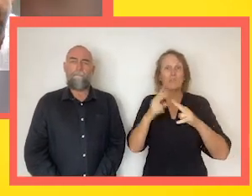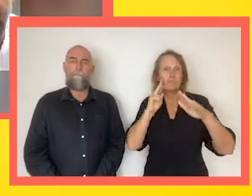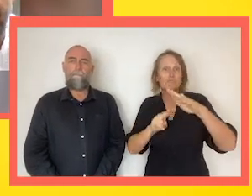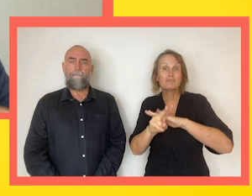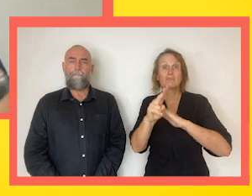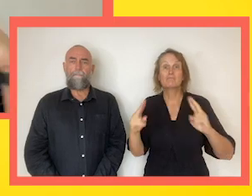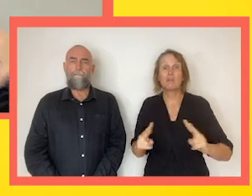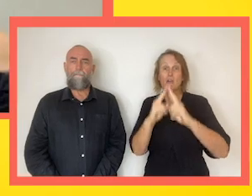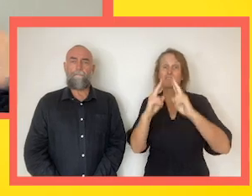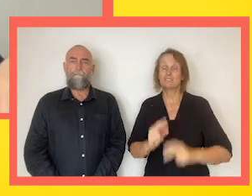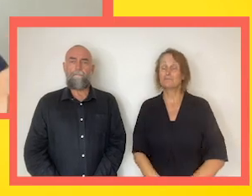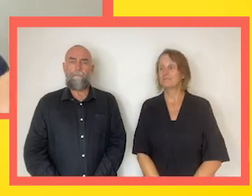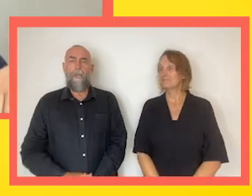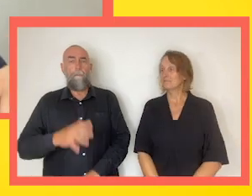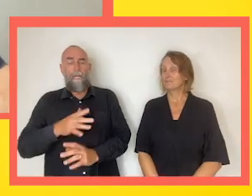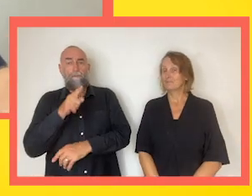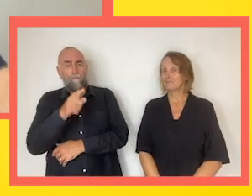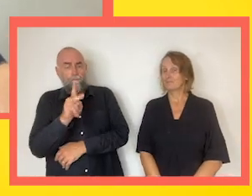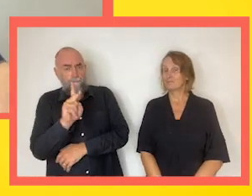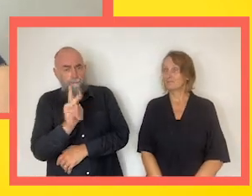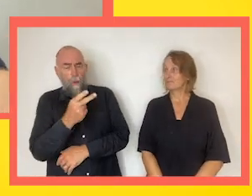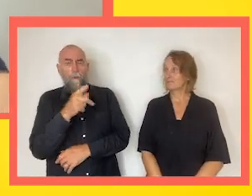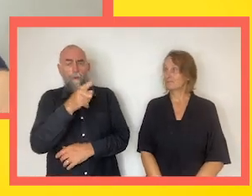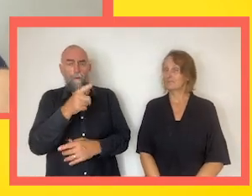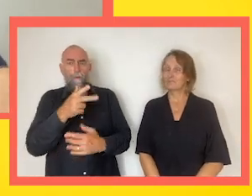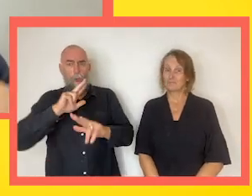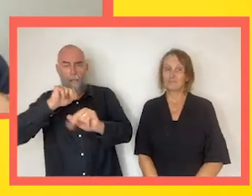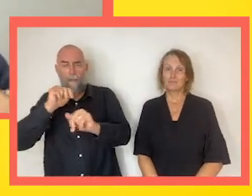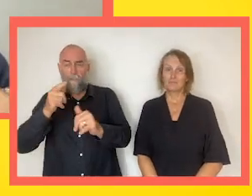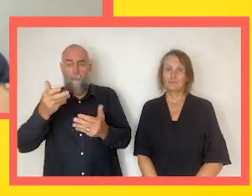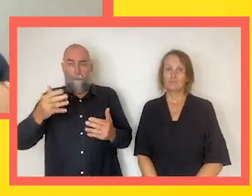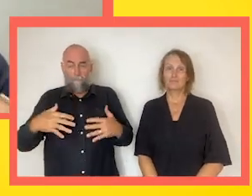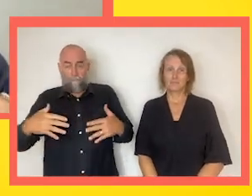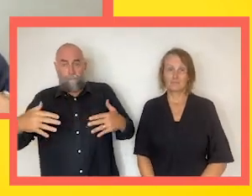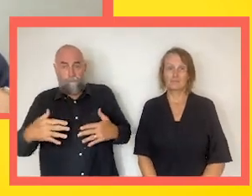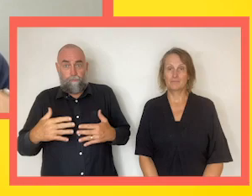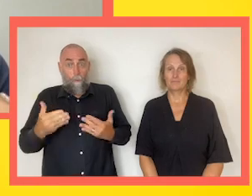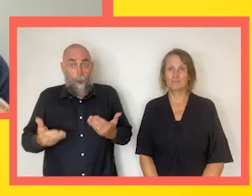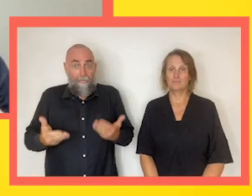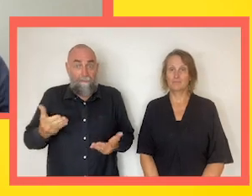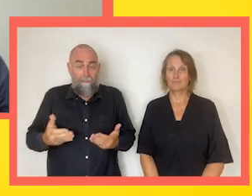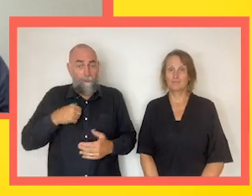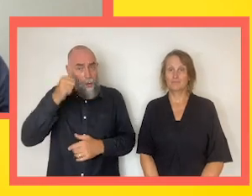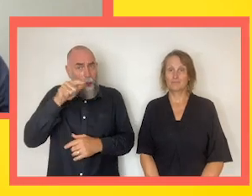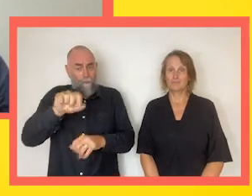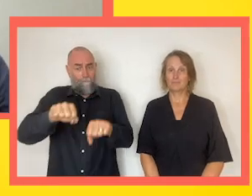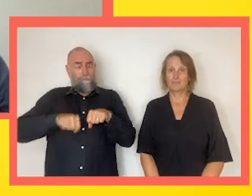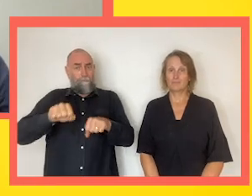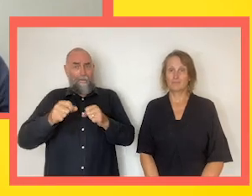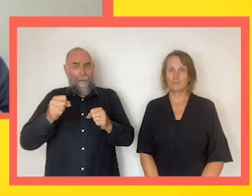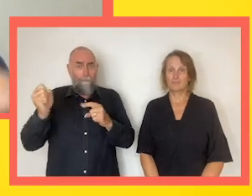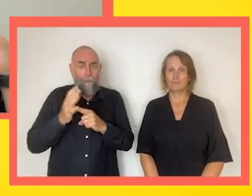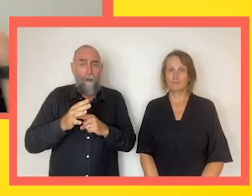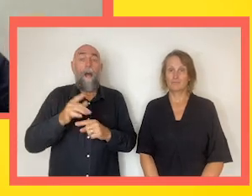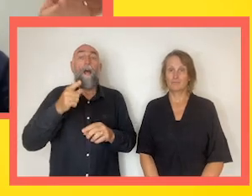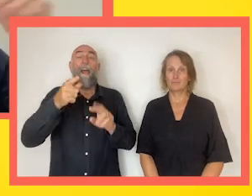pretty good. So each of you are responsible for the weight of the other person, right? At the end of the day, it's a power to weight game. Does anyone kind of drop